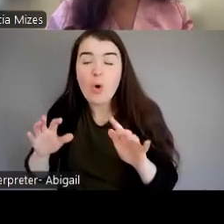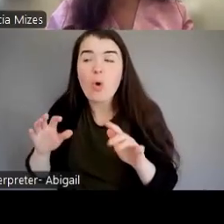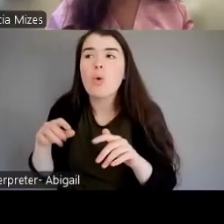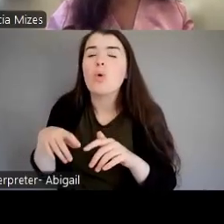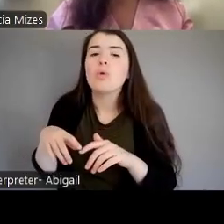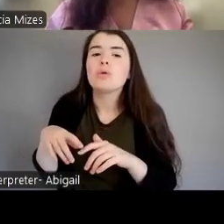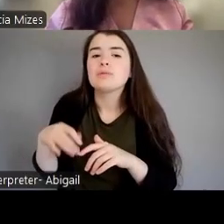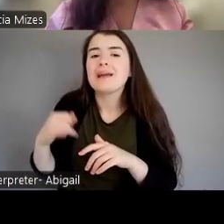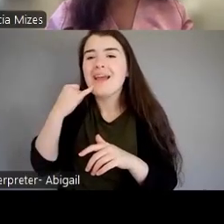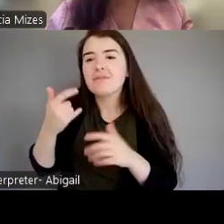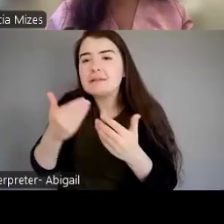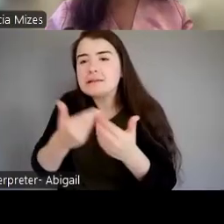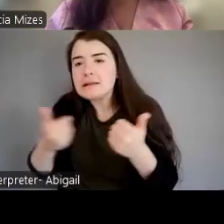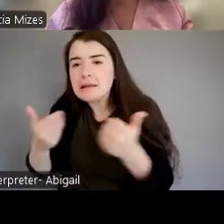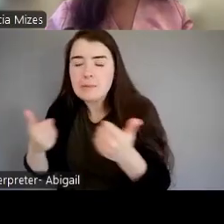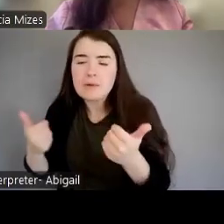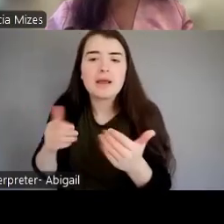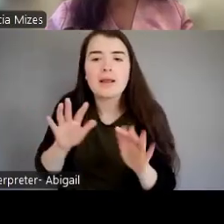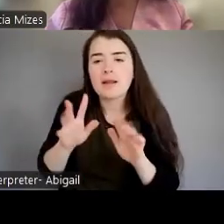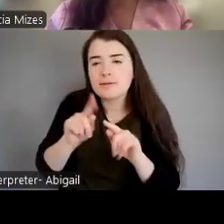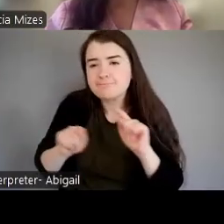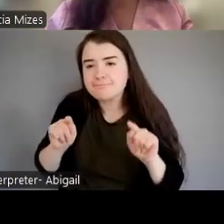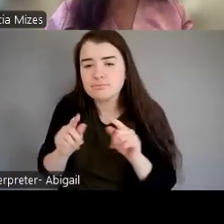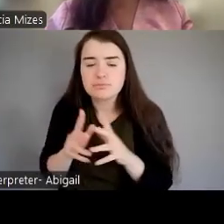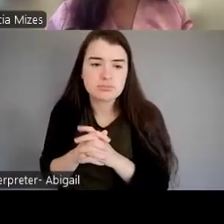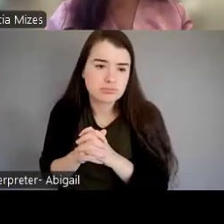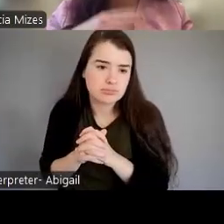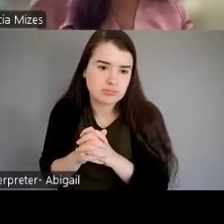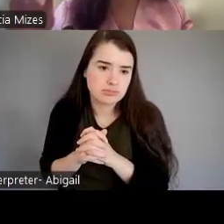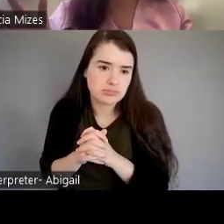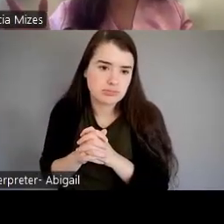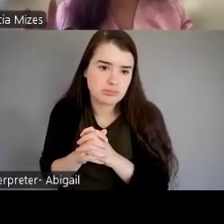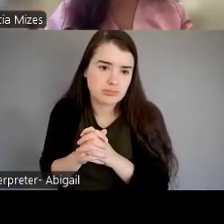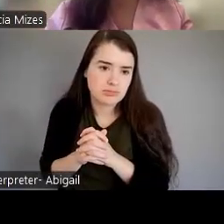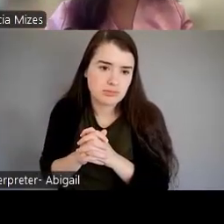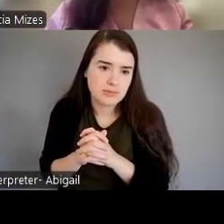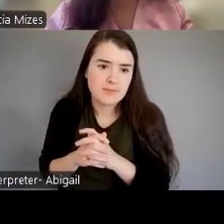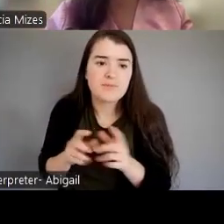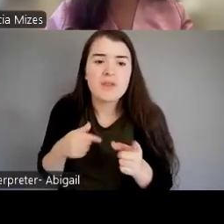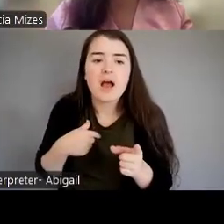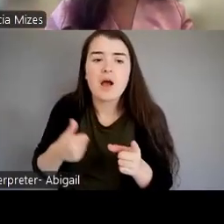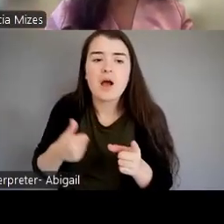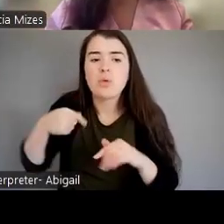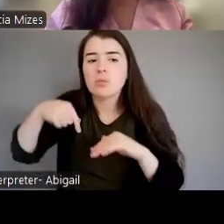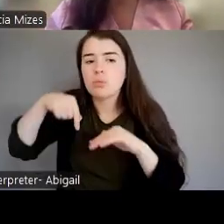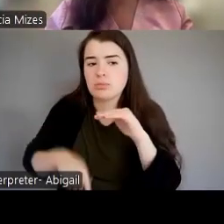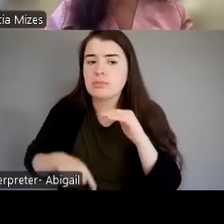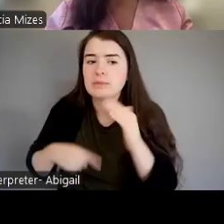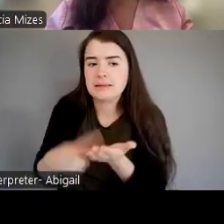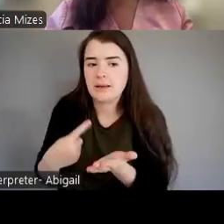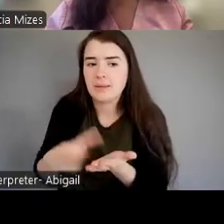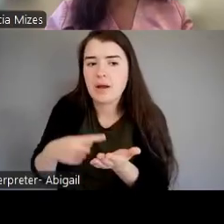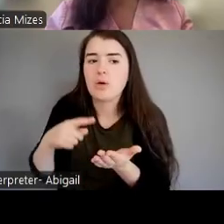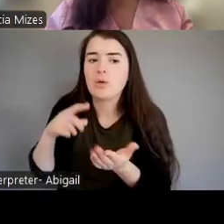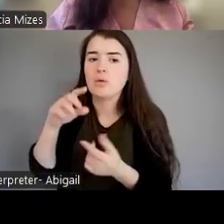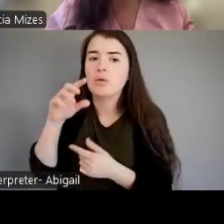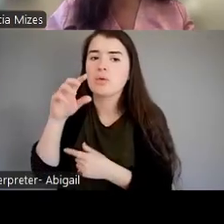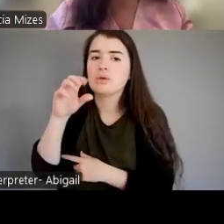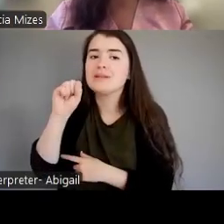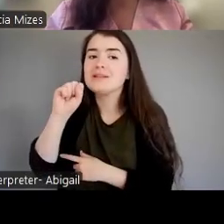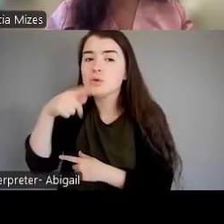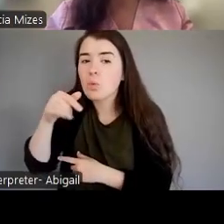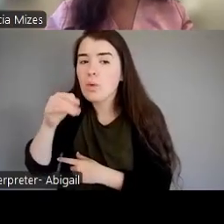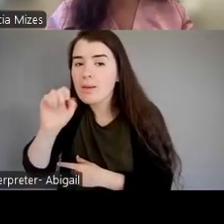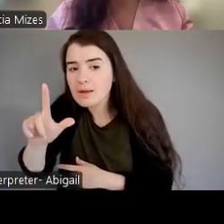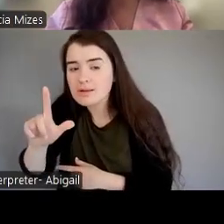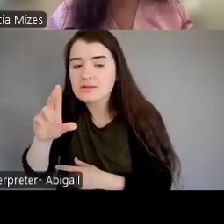differentiated. There are other types of squamous cell, like spindle cell squamous cell, which I won't go into extensively today. but we do think about lower risk or